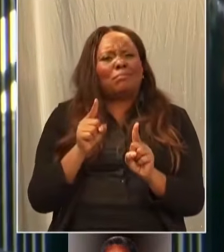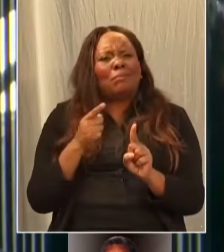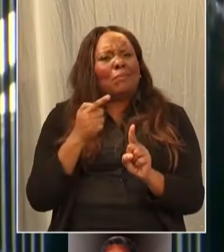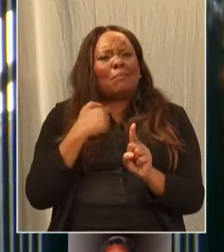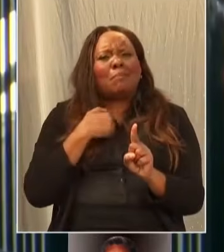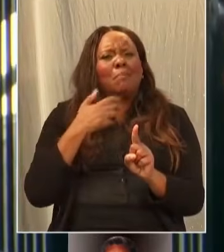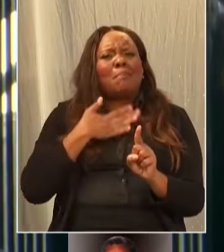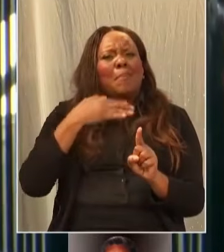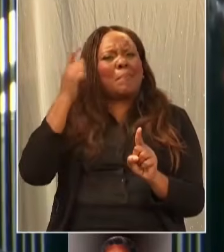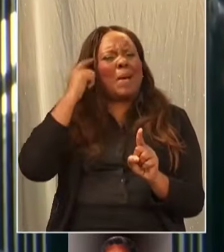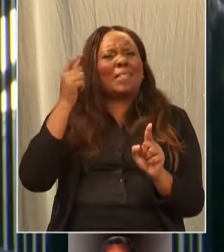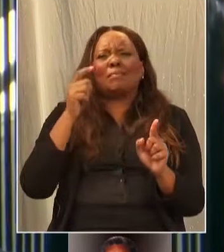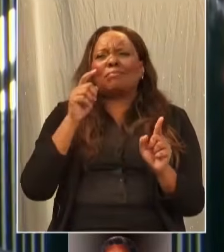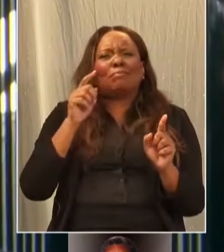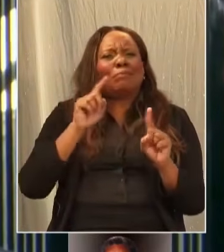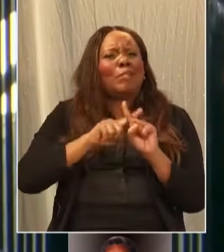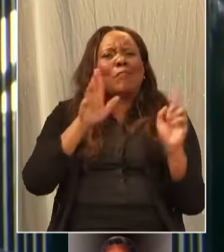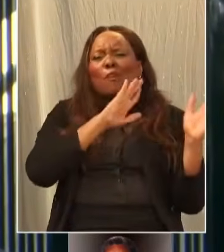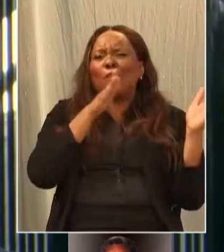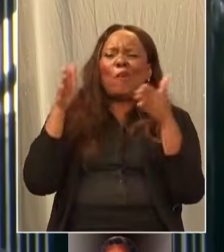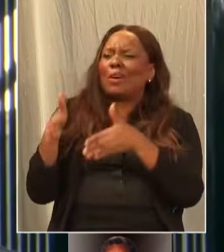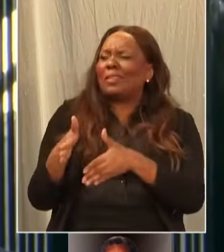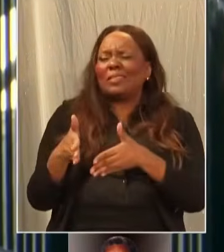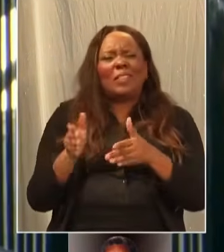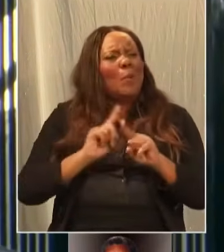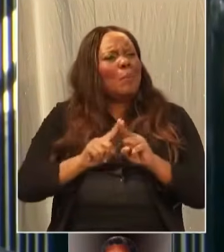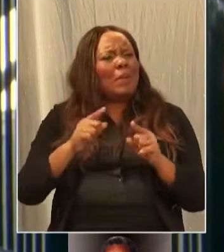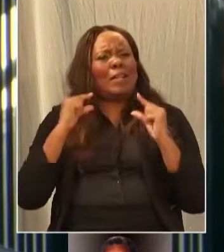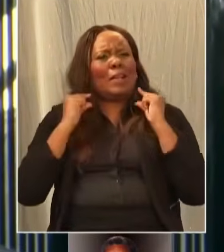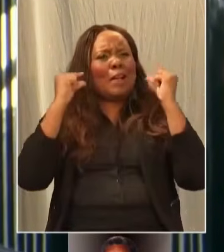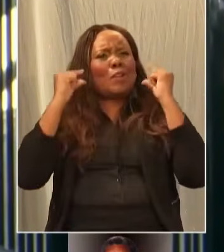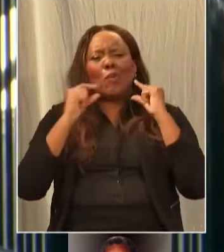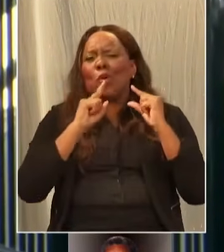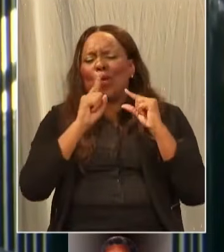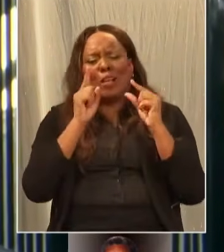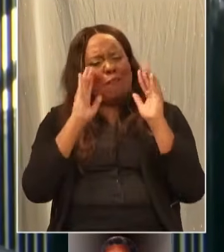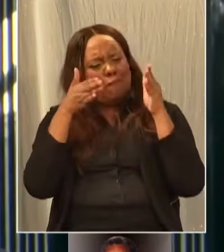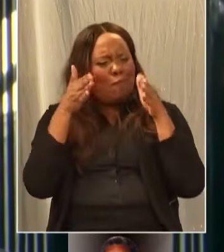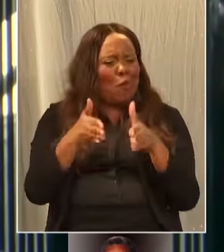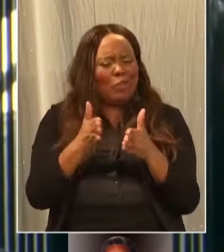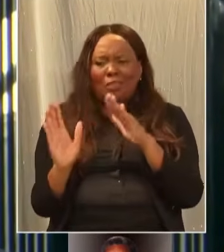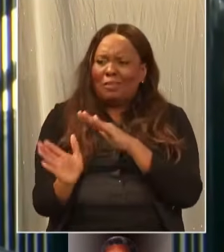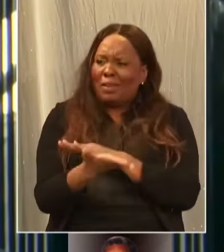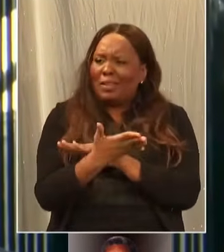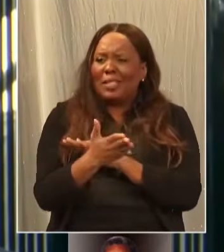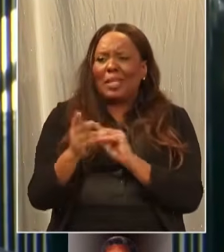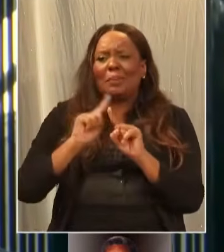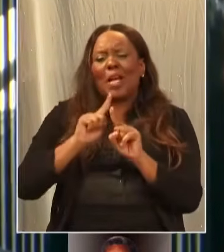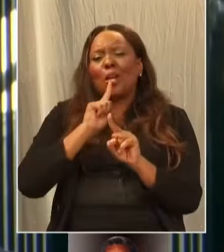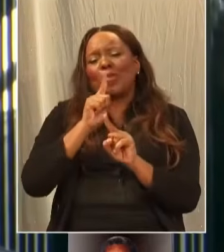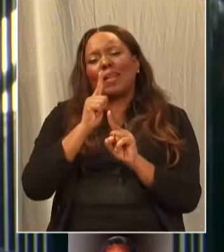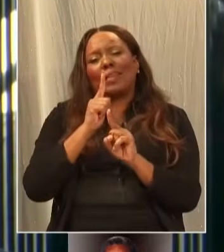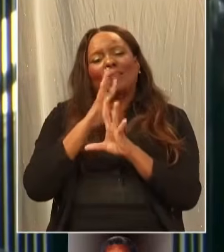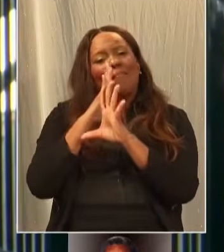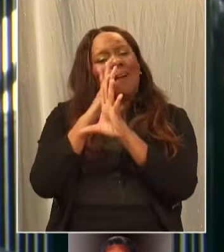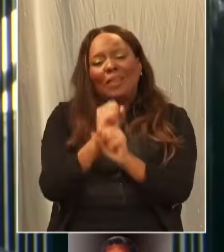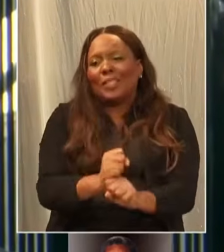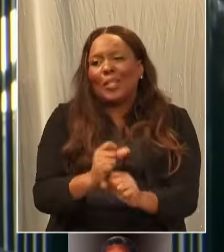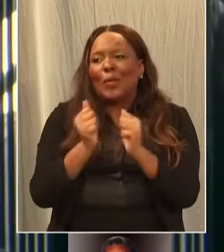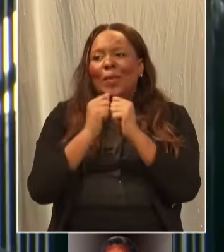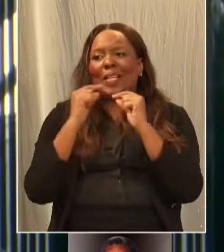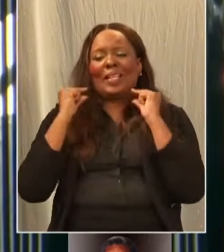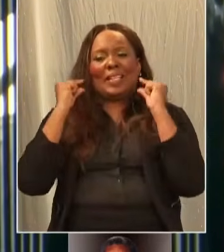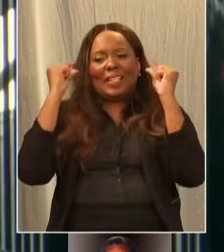confidence in you, really. And I just took a liking to him. And he,